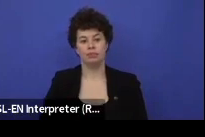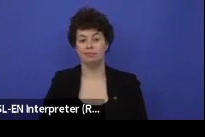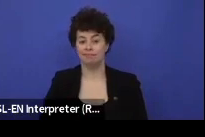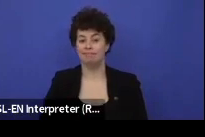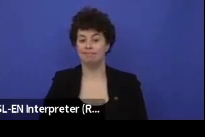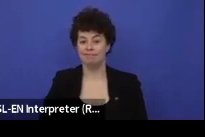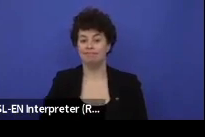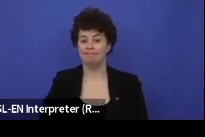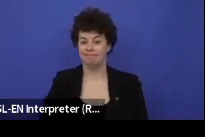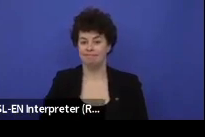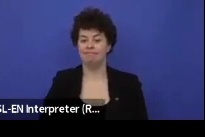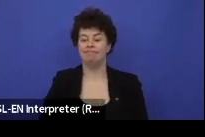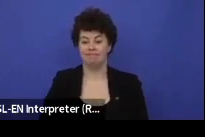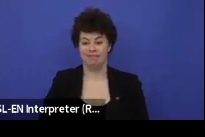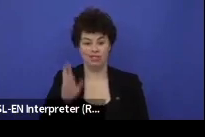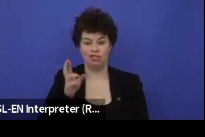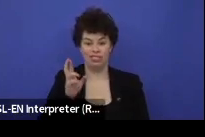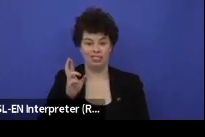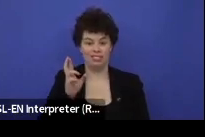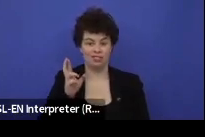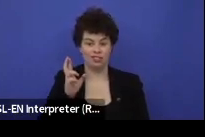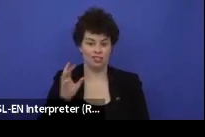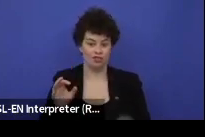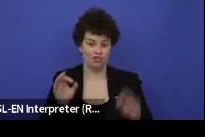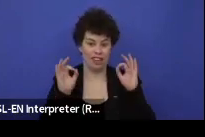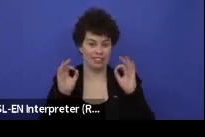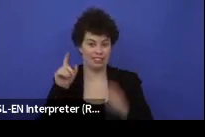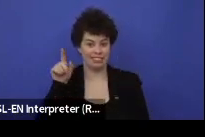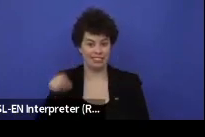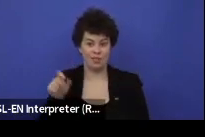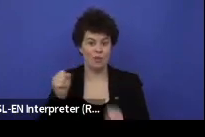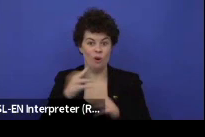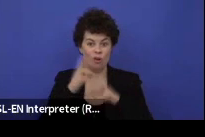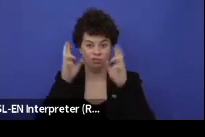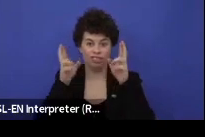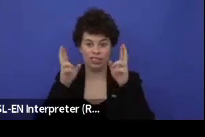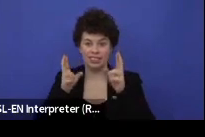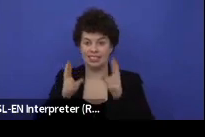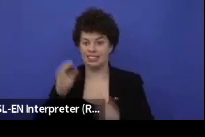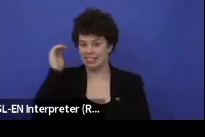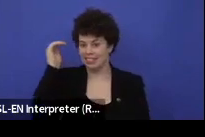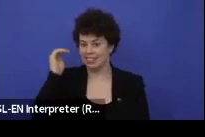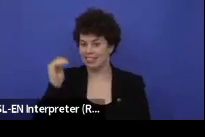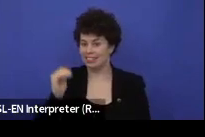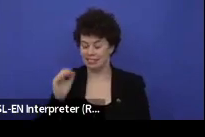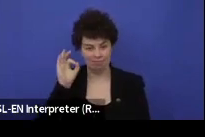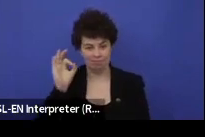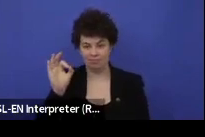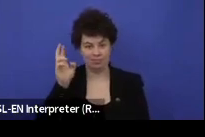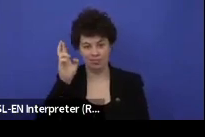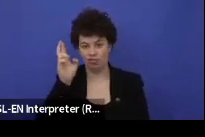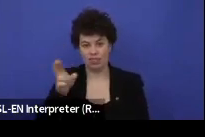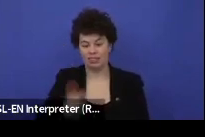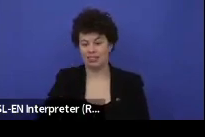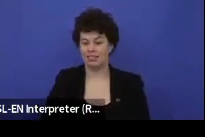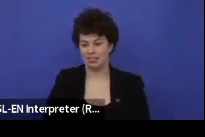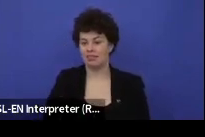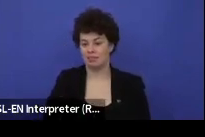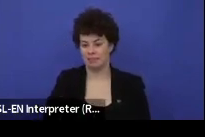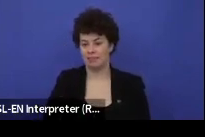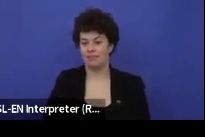Yeah, great. I mean, you're spot on. Everything that you're putting in there, you're absolutely spot on.